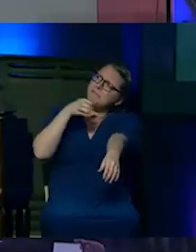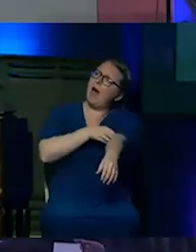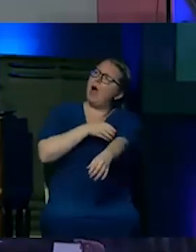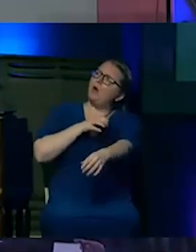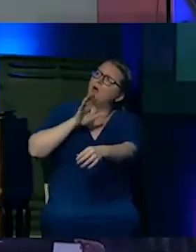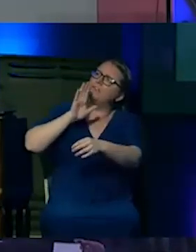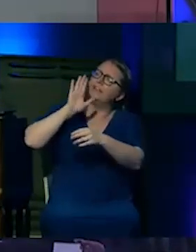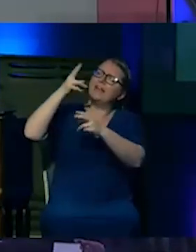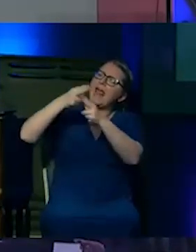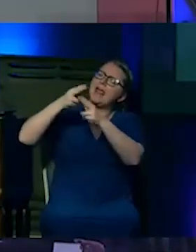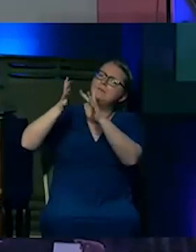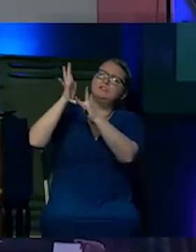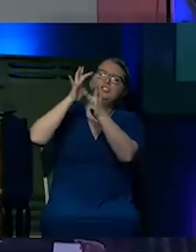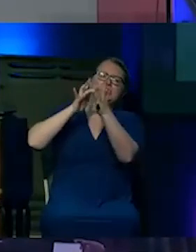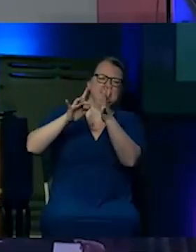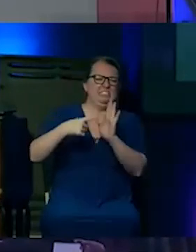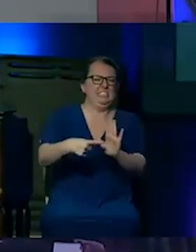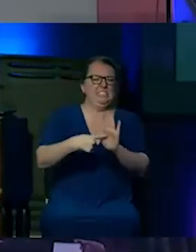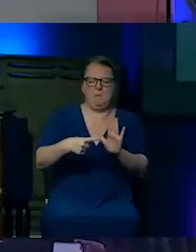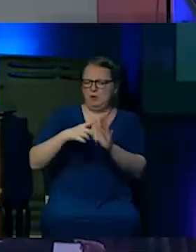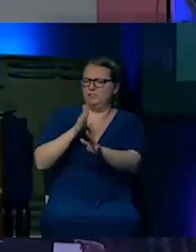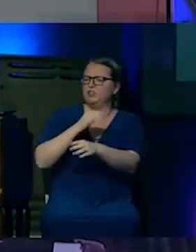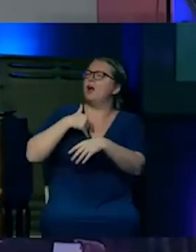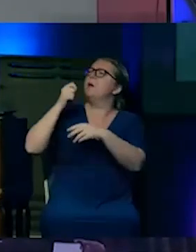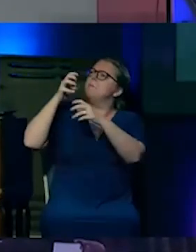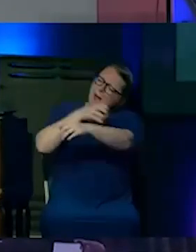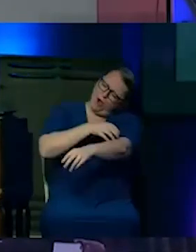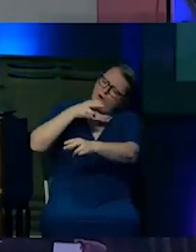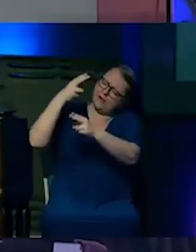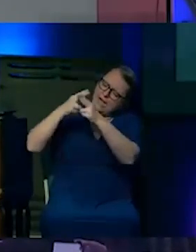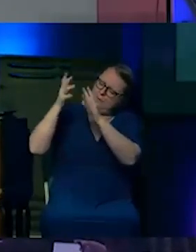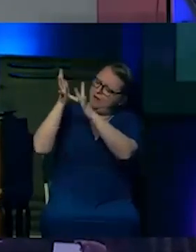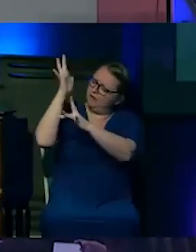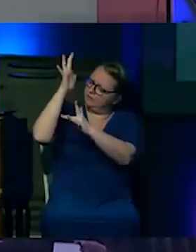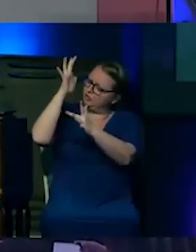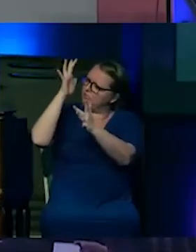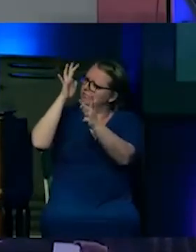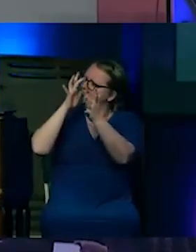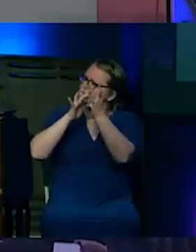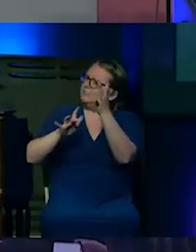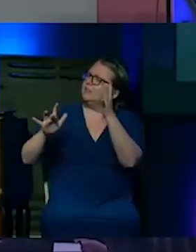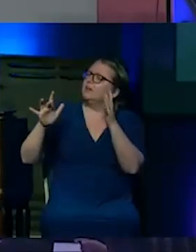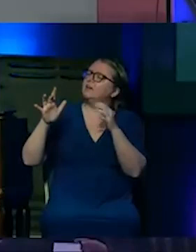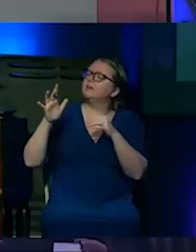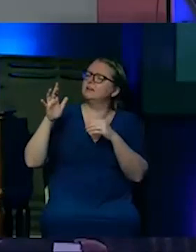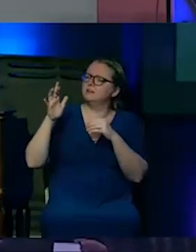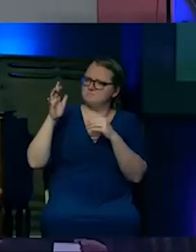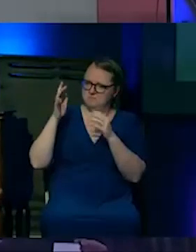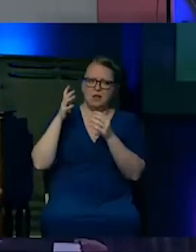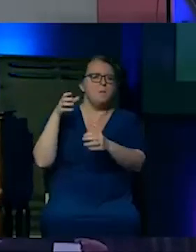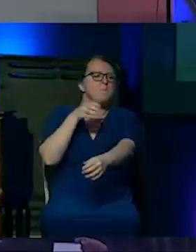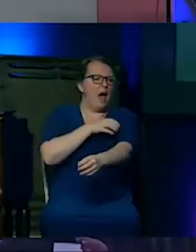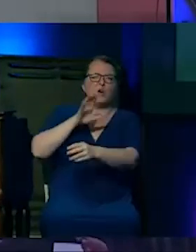the name of Jesus. There is power in the name